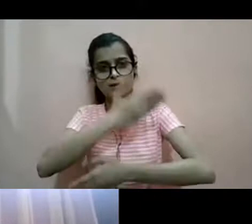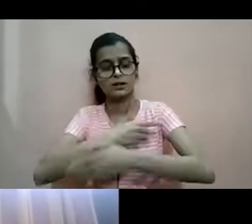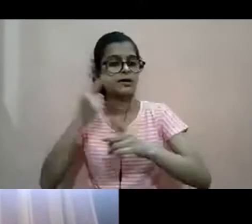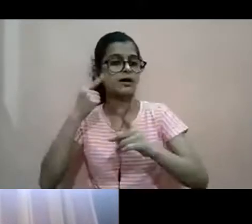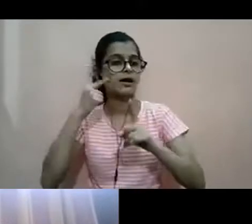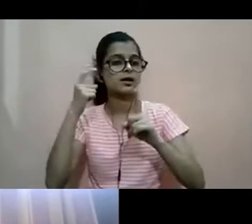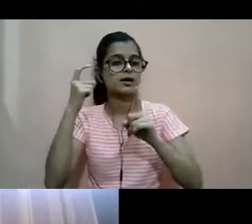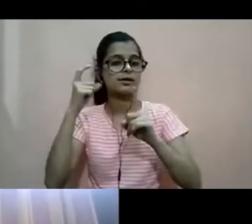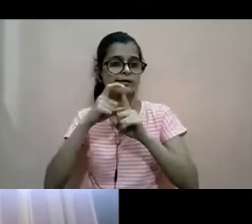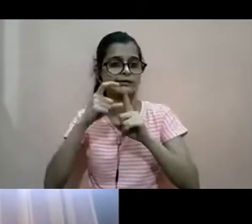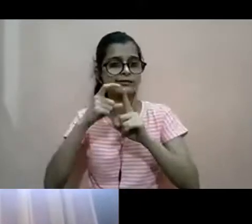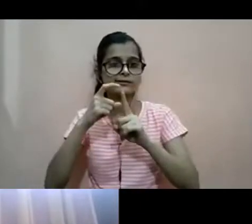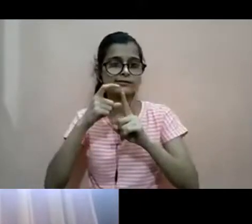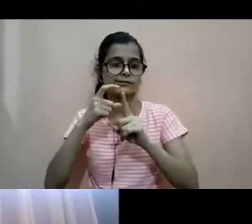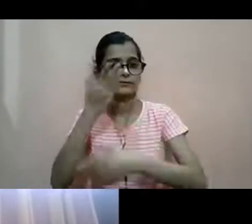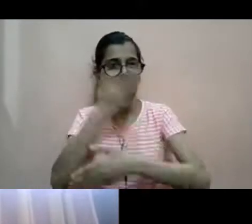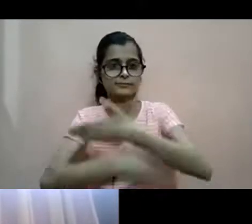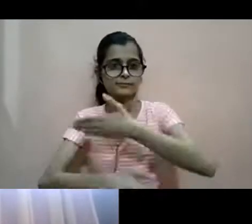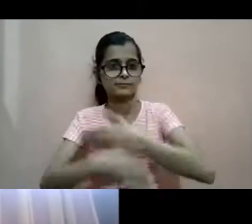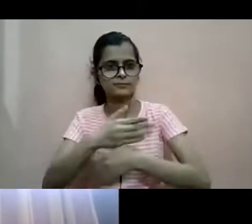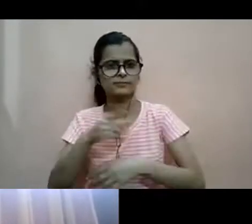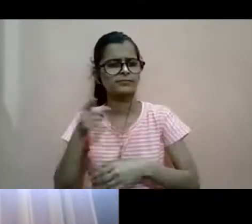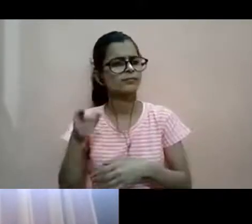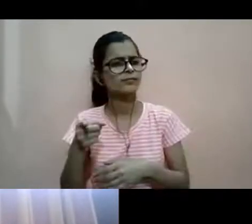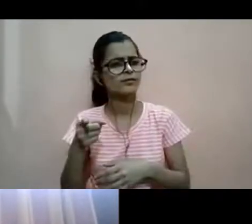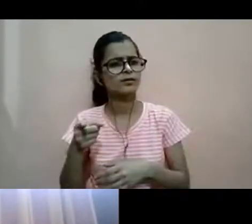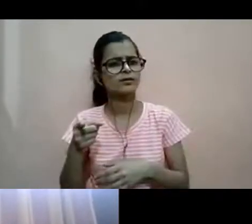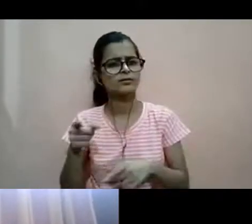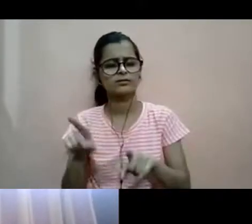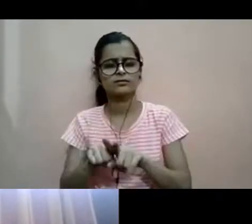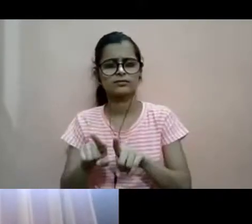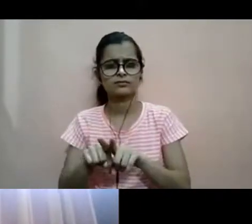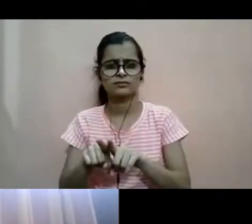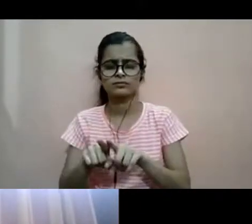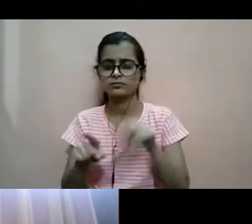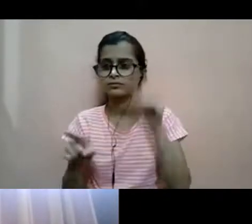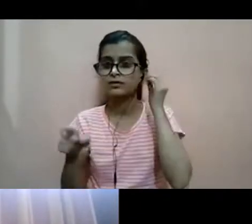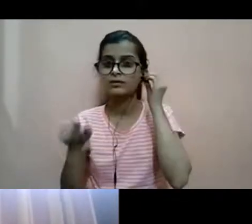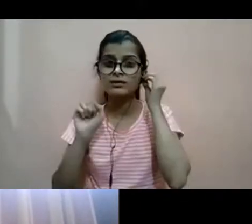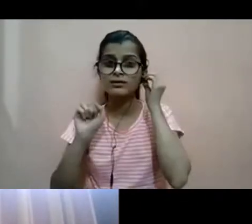may truly resent not being viewed as a sexual being.